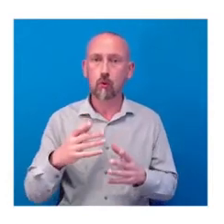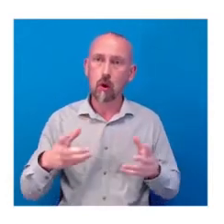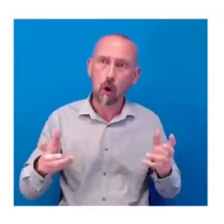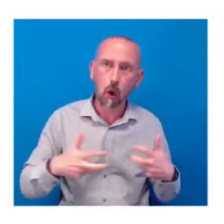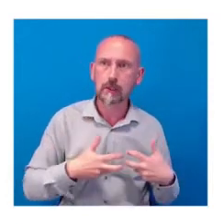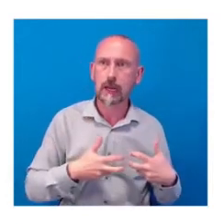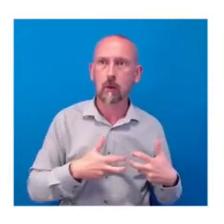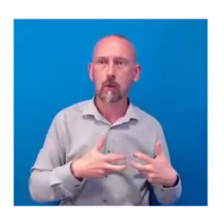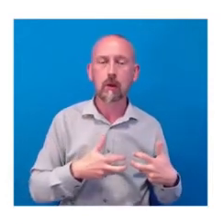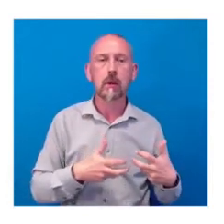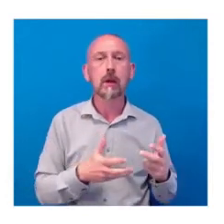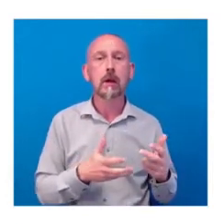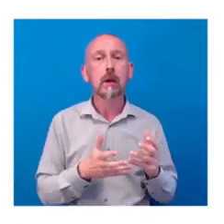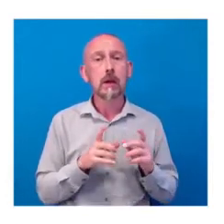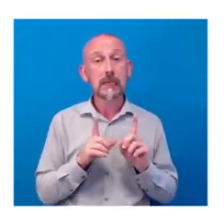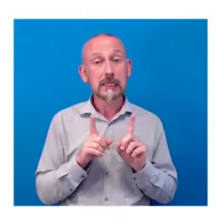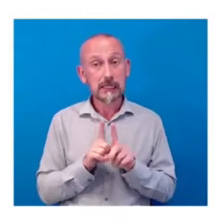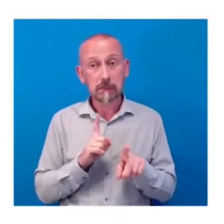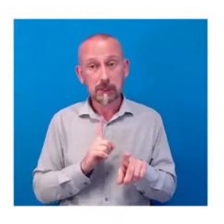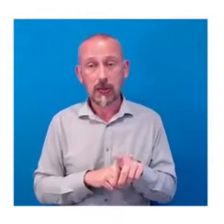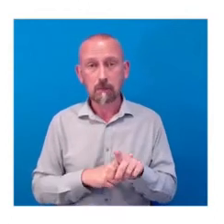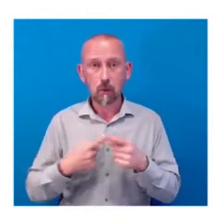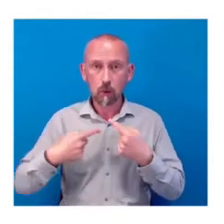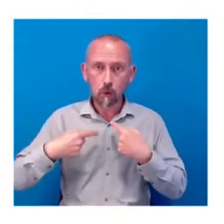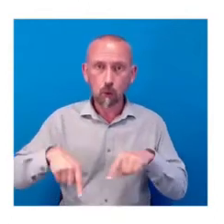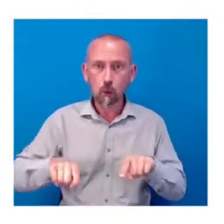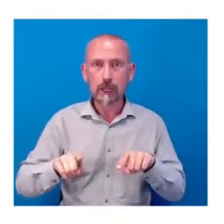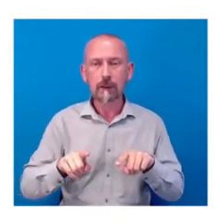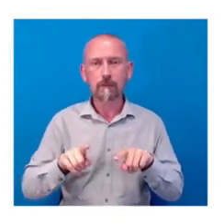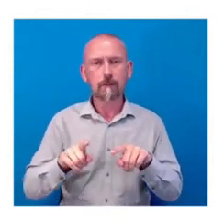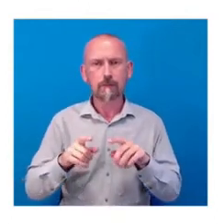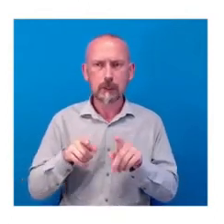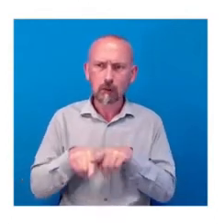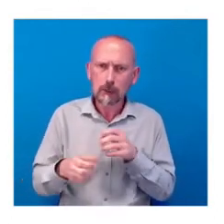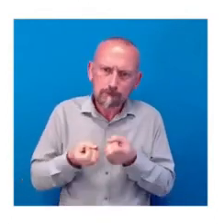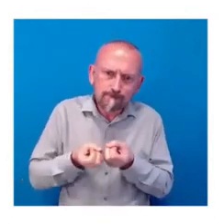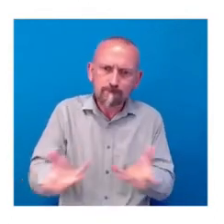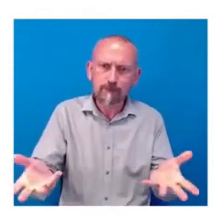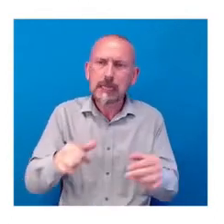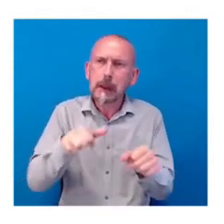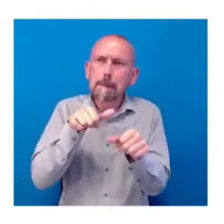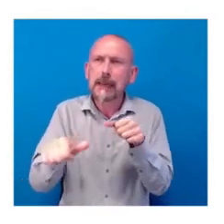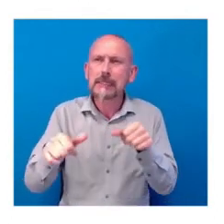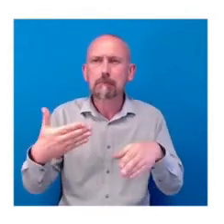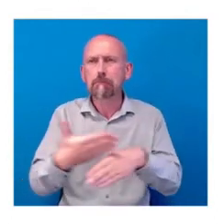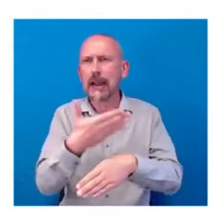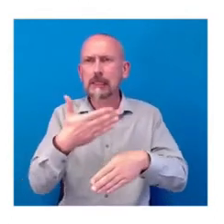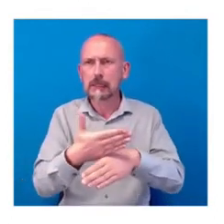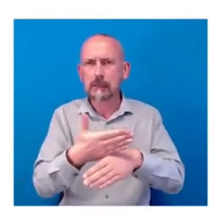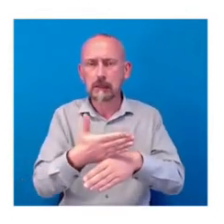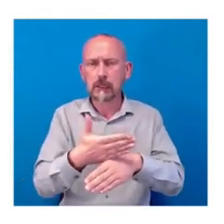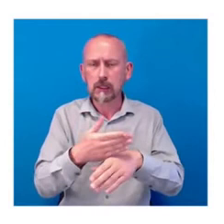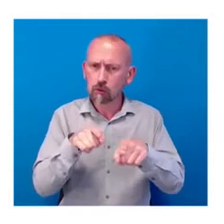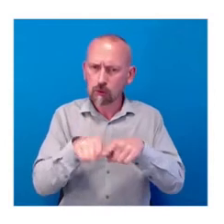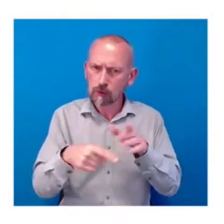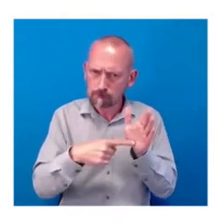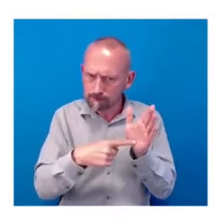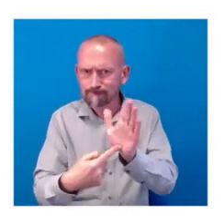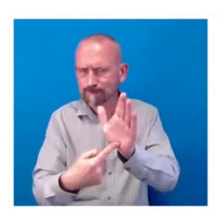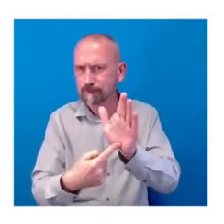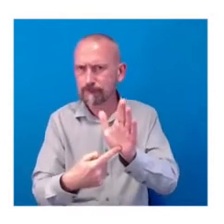have been doing is revising our best practice guidance, where we really try to provide that sort of standardized guidance to broadcasters on,